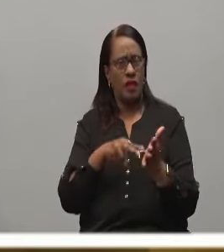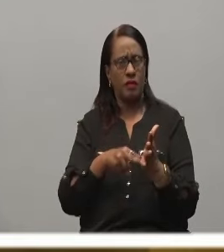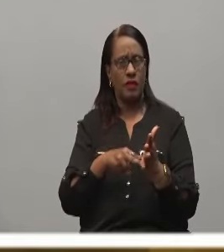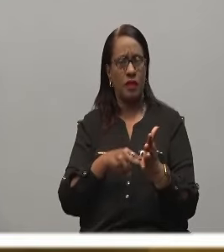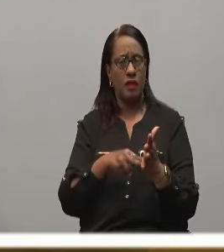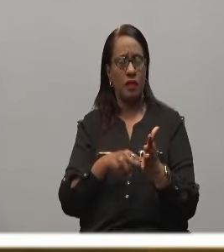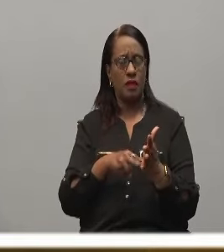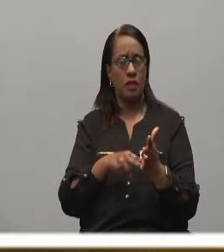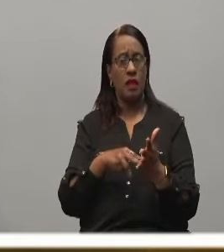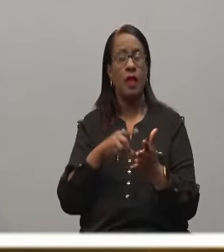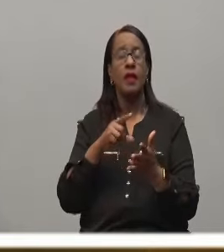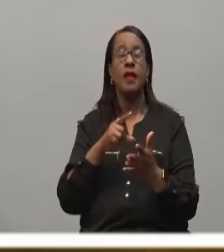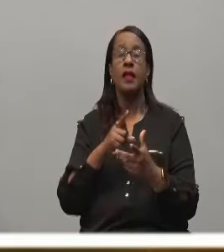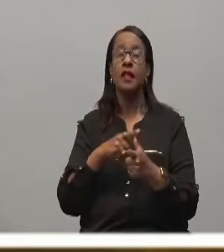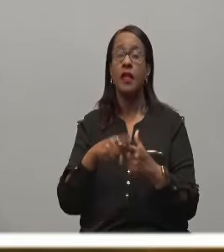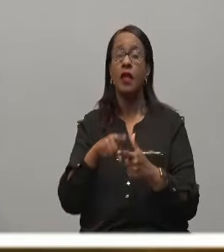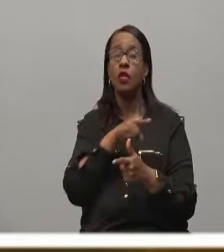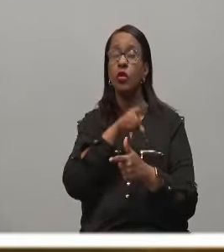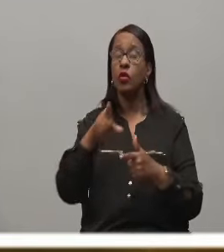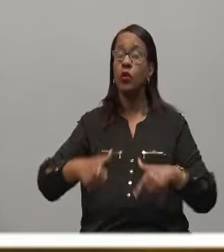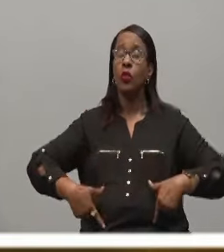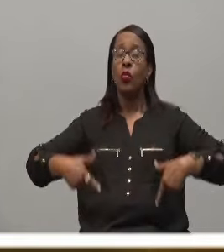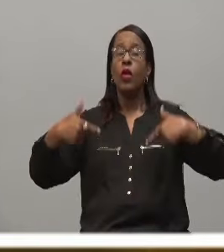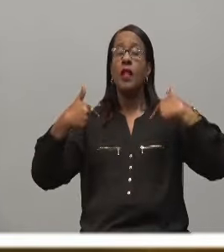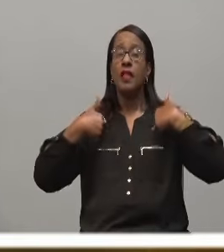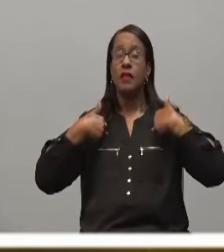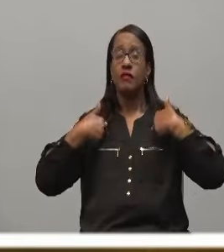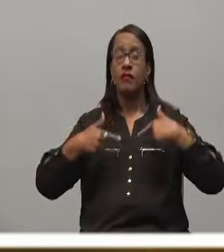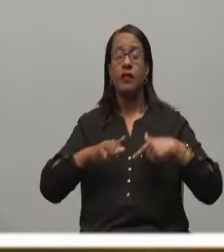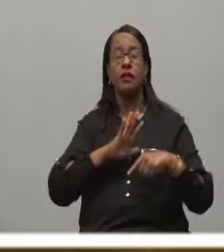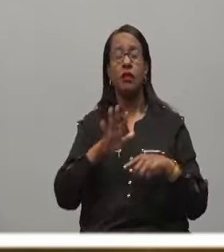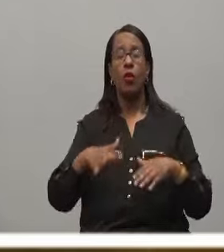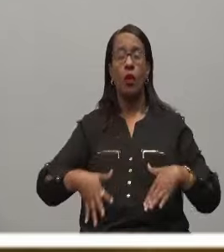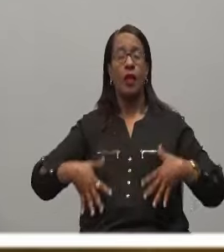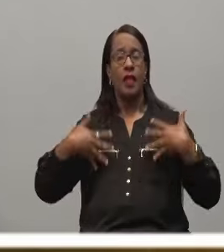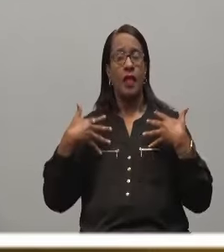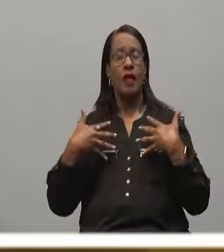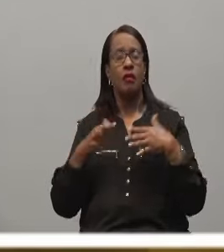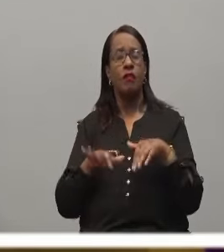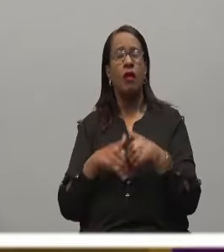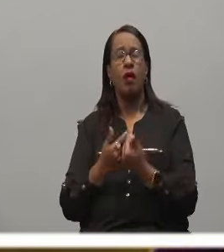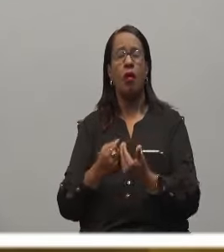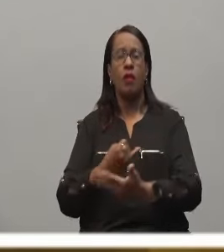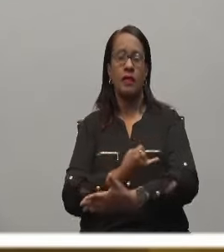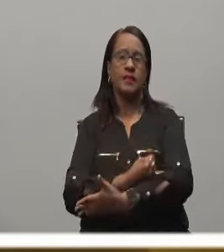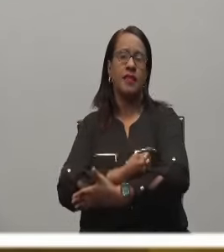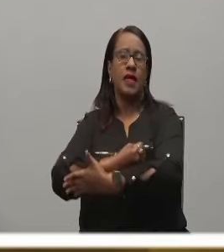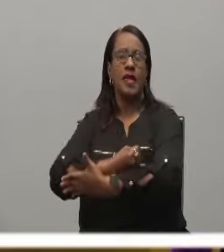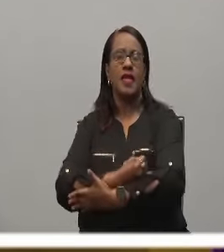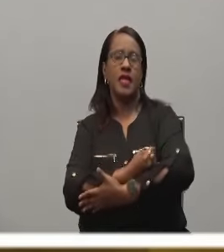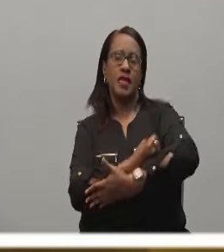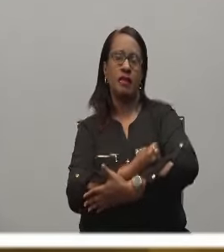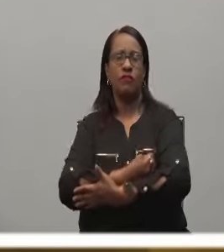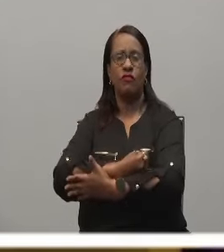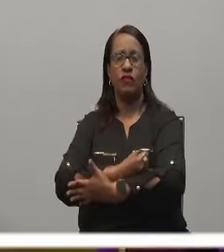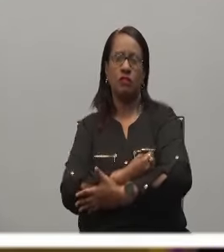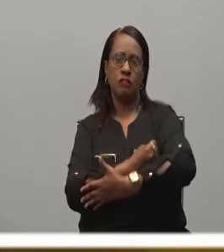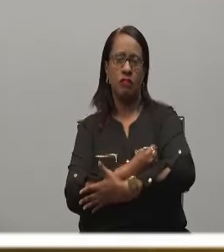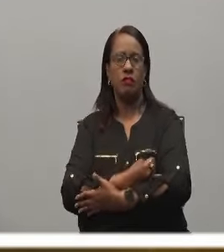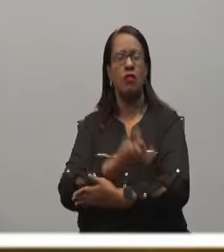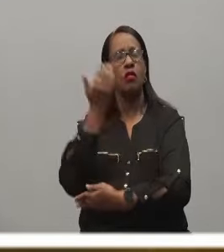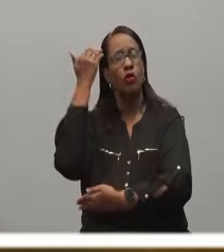infant if you're not experiencing what I'm talking about. And the period of Lent is the time. Take the game up. Take it